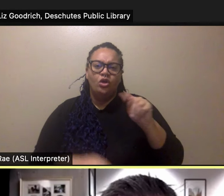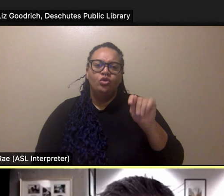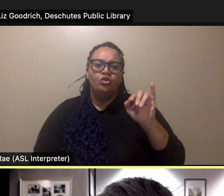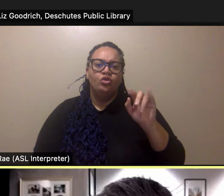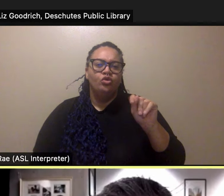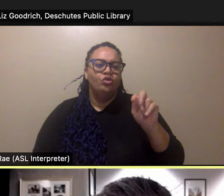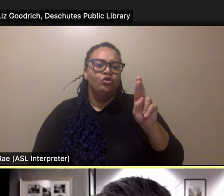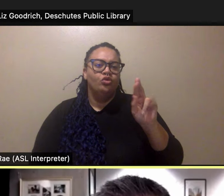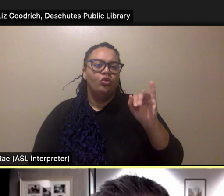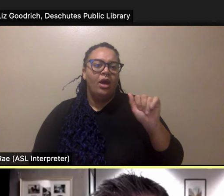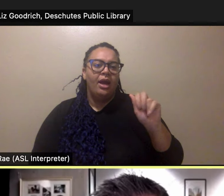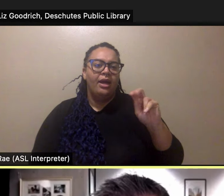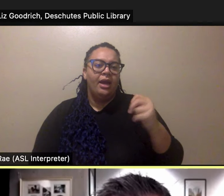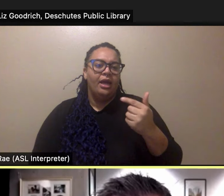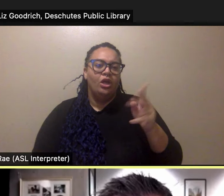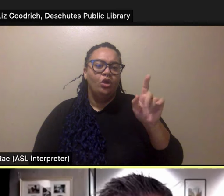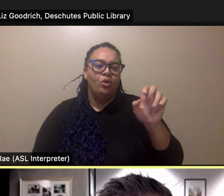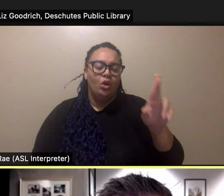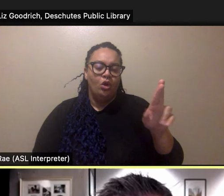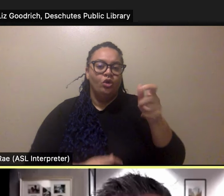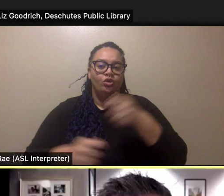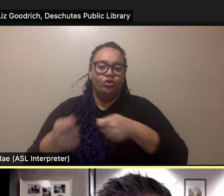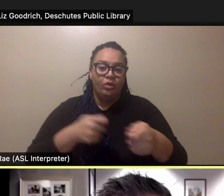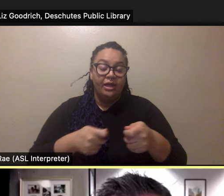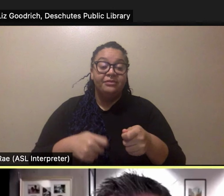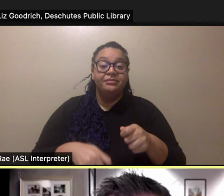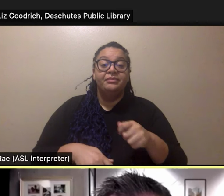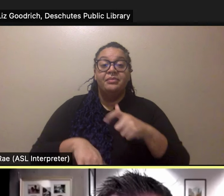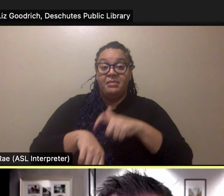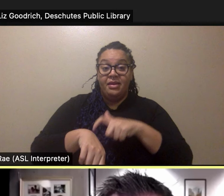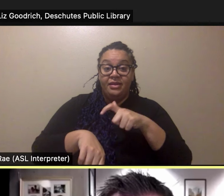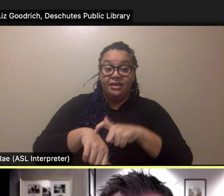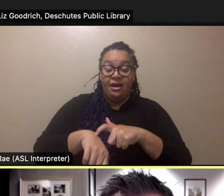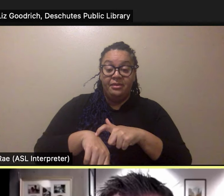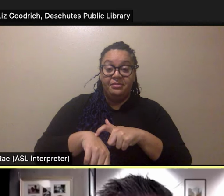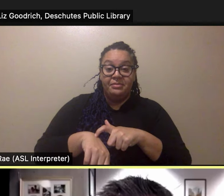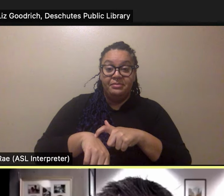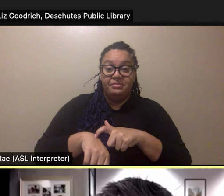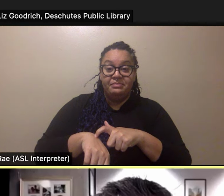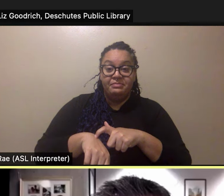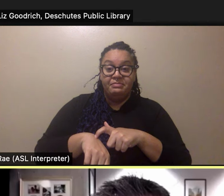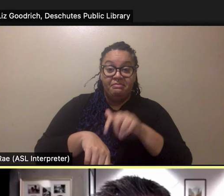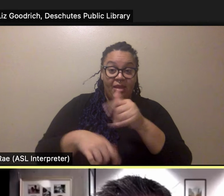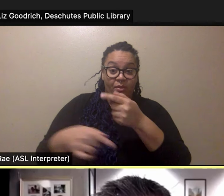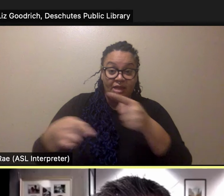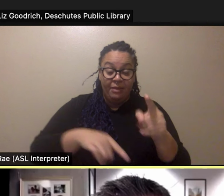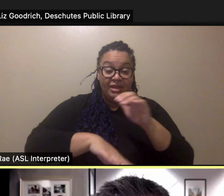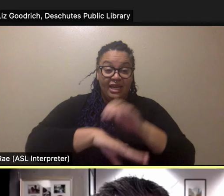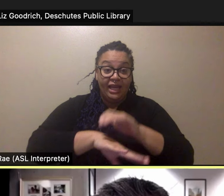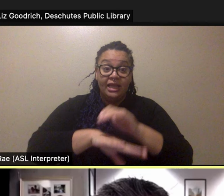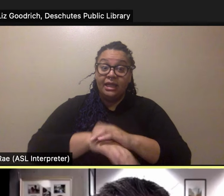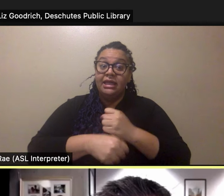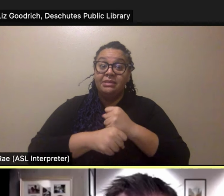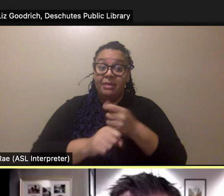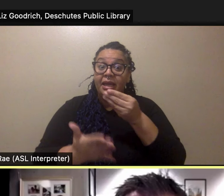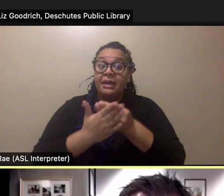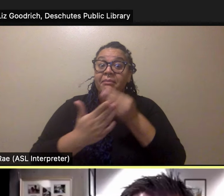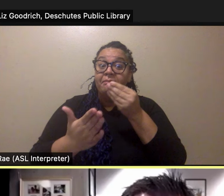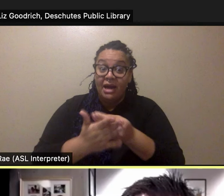America rich. By the time of the American Revolution, England is making a ton of money off this so-called triangular